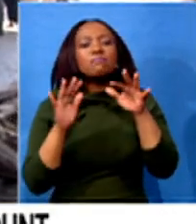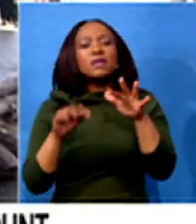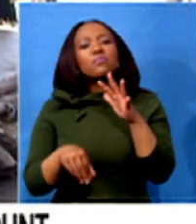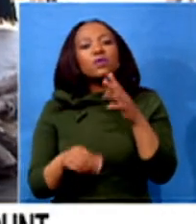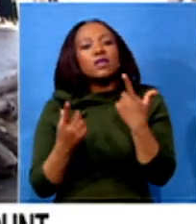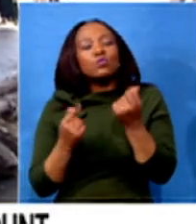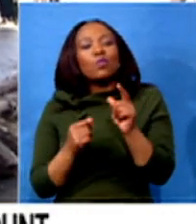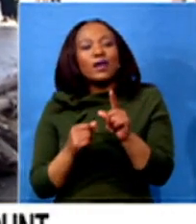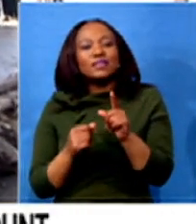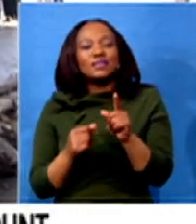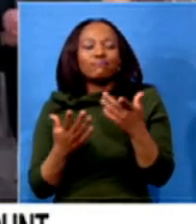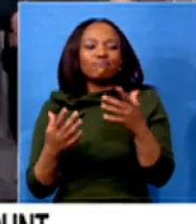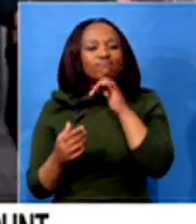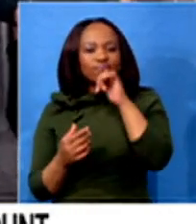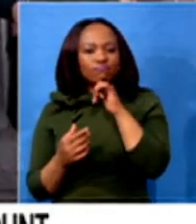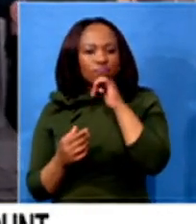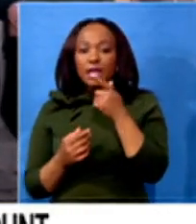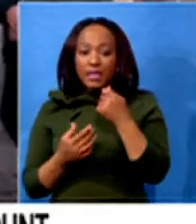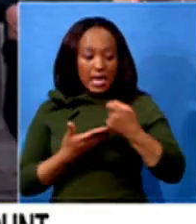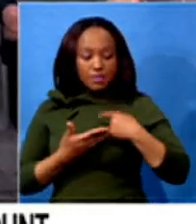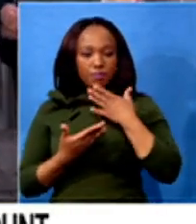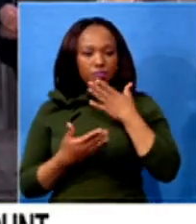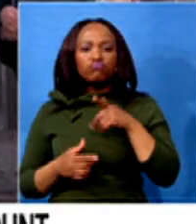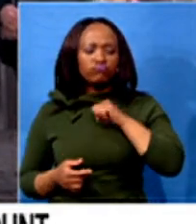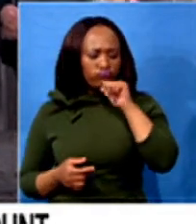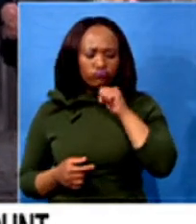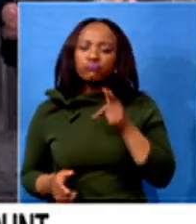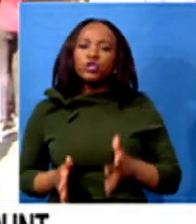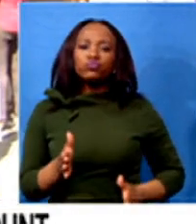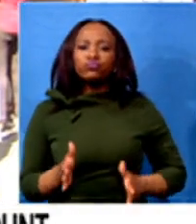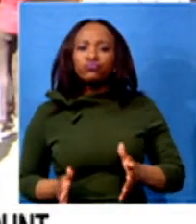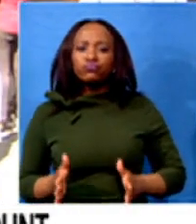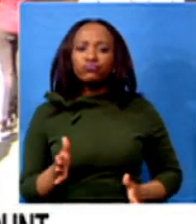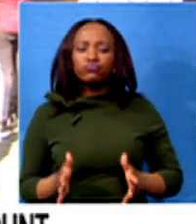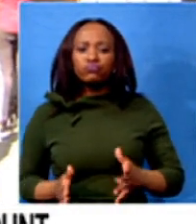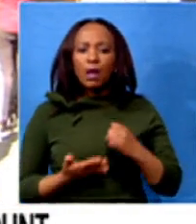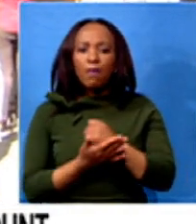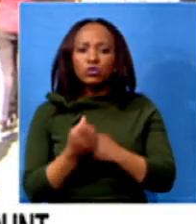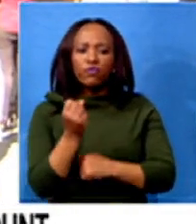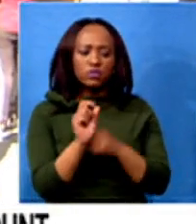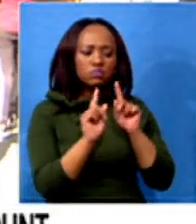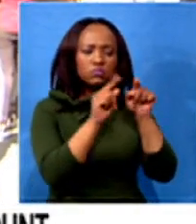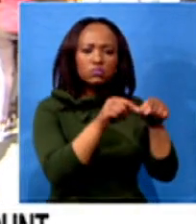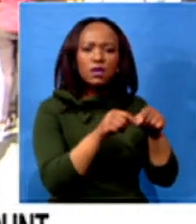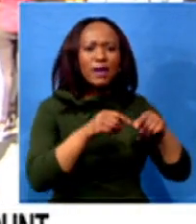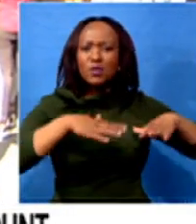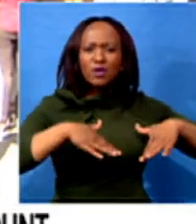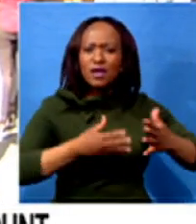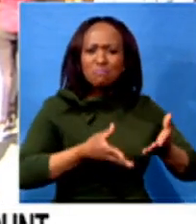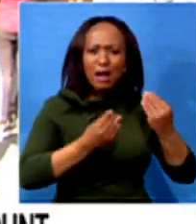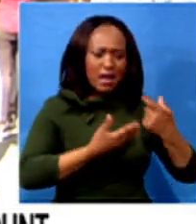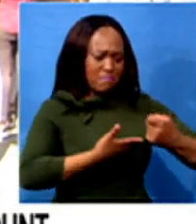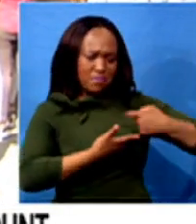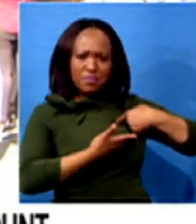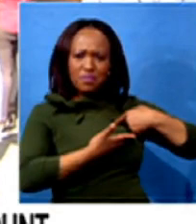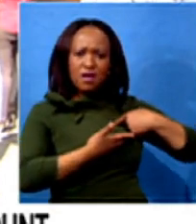the post office, is that people will go through to the post office even if they haven't received the SMS, which therefore means that